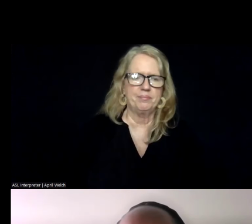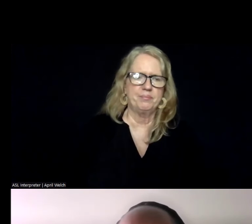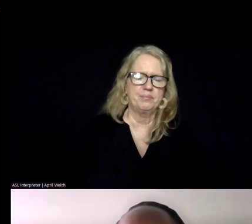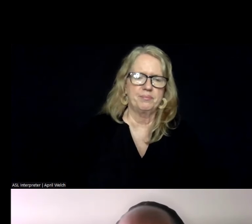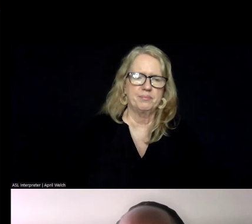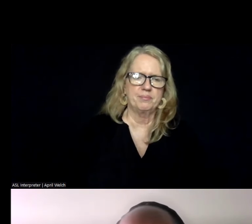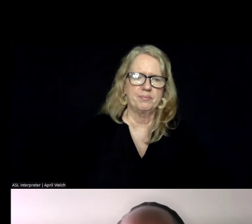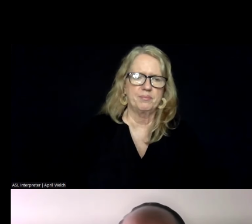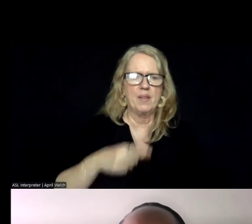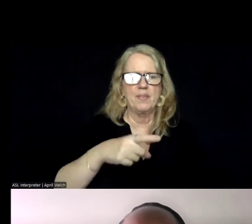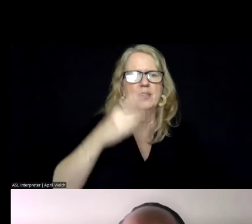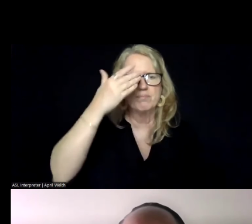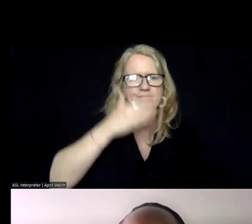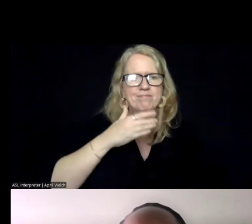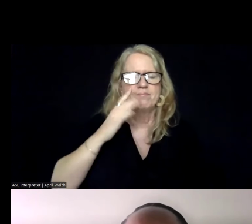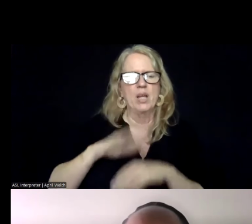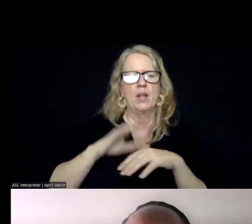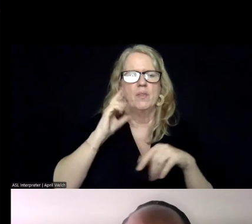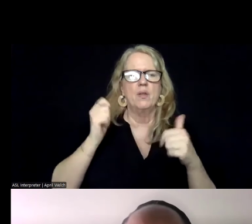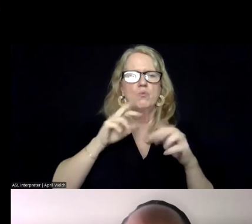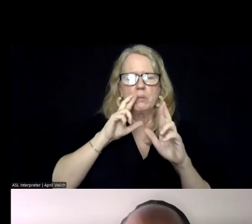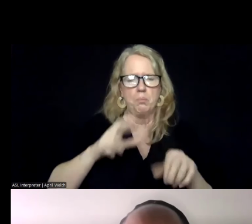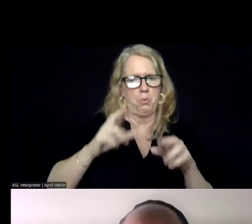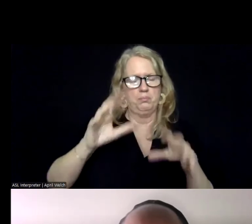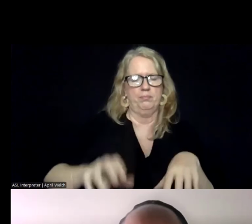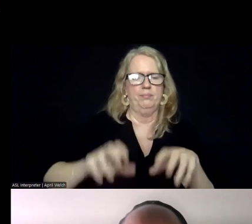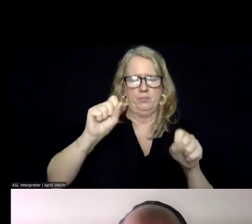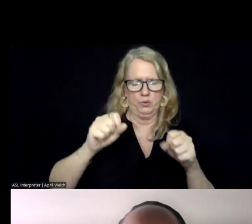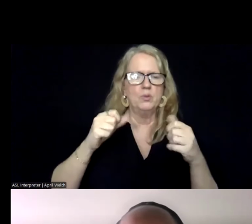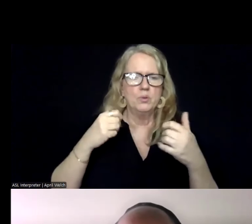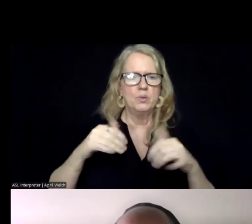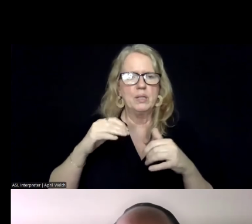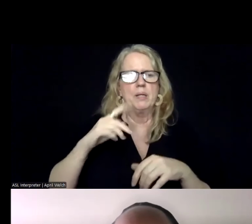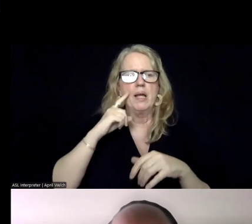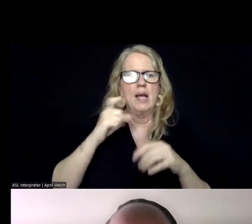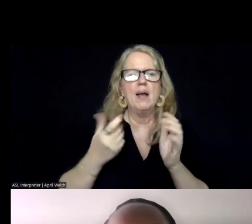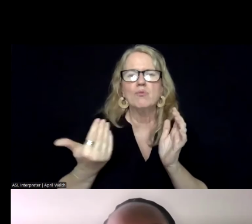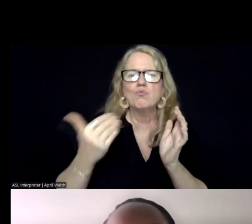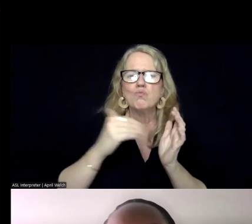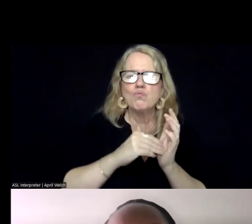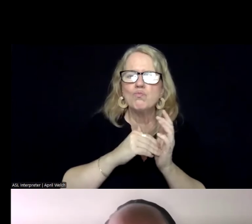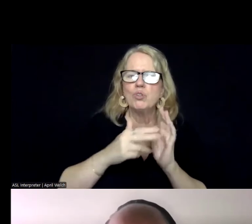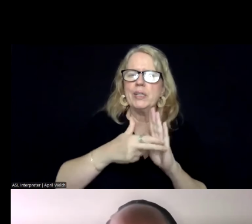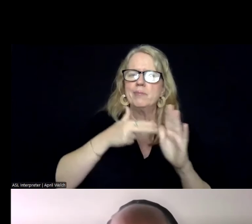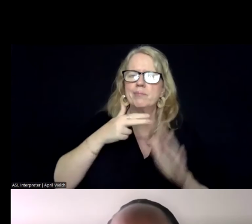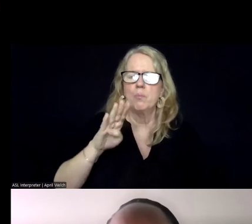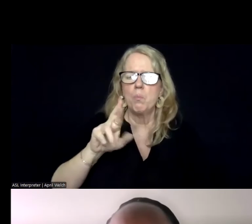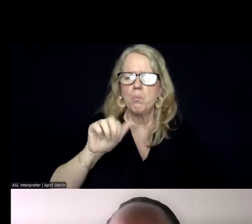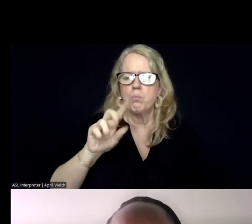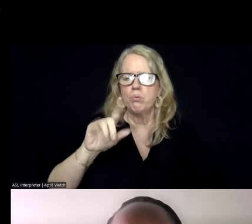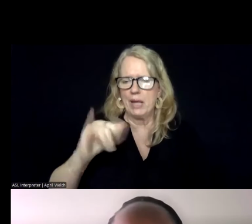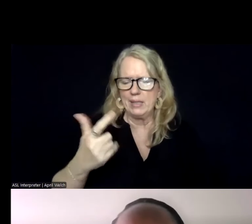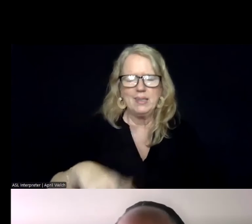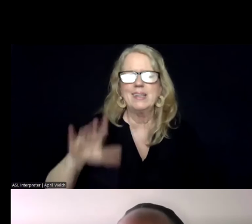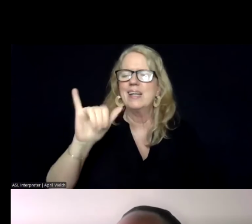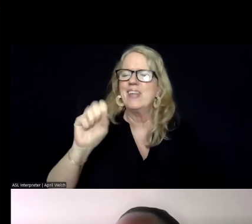the cover of the report. We have undergone some significant rebranding as well for the ISMIC because the ISMIC is not